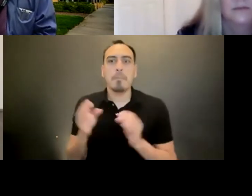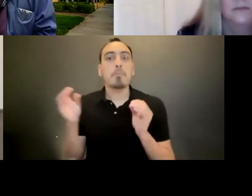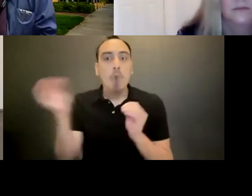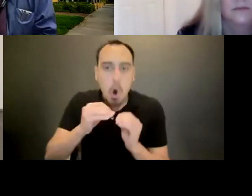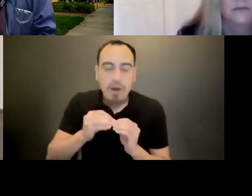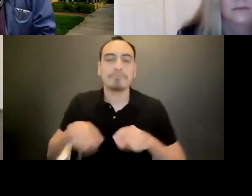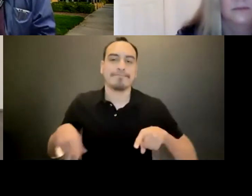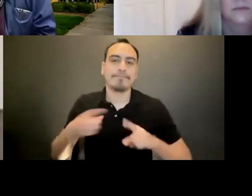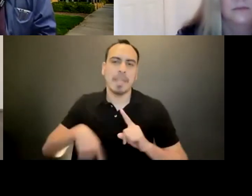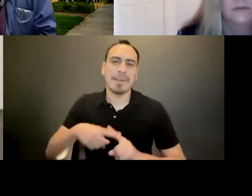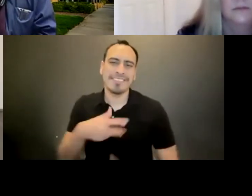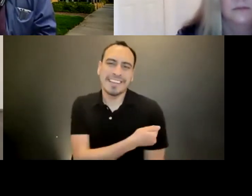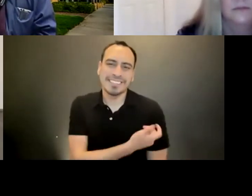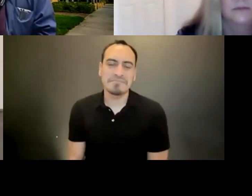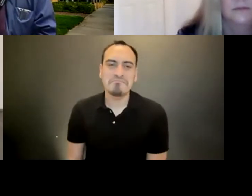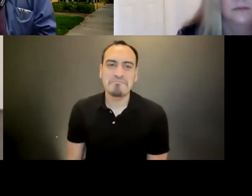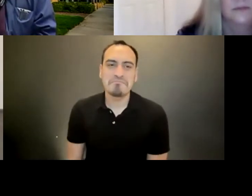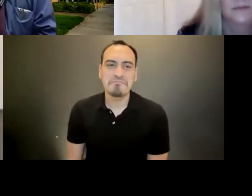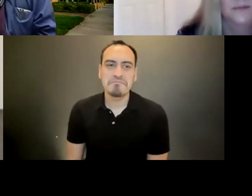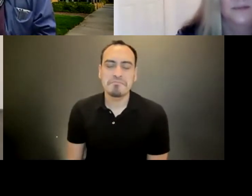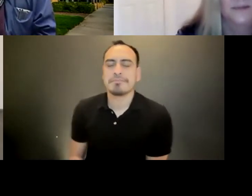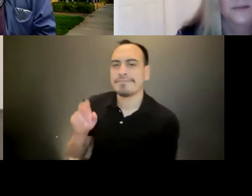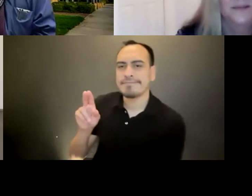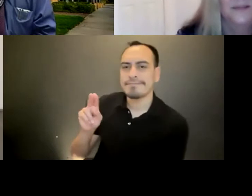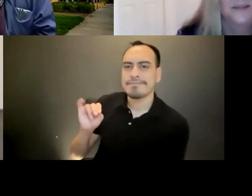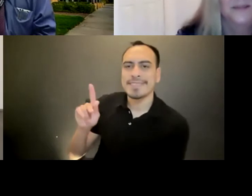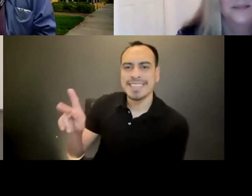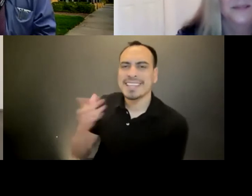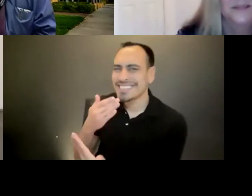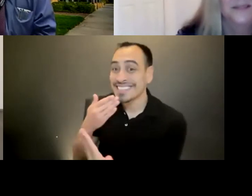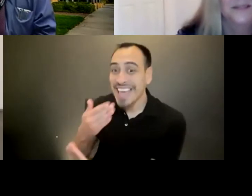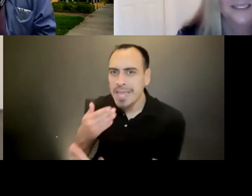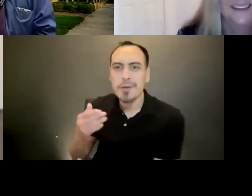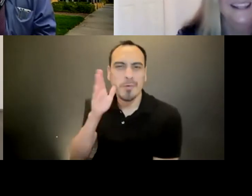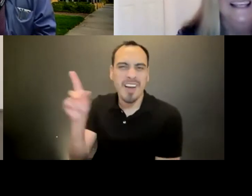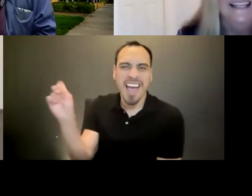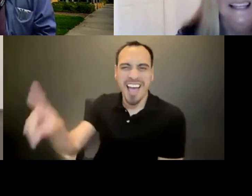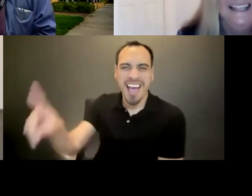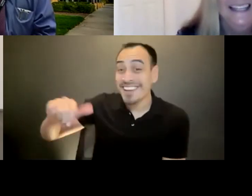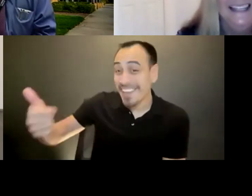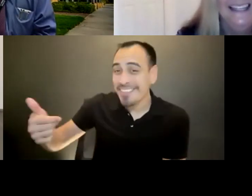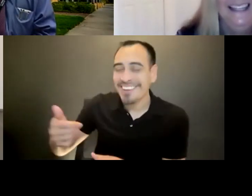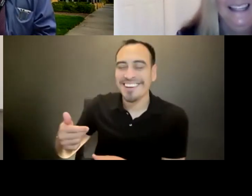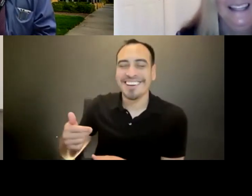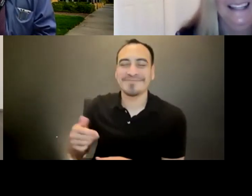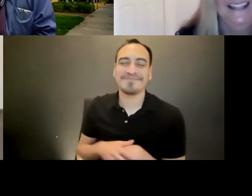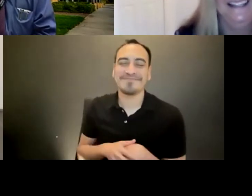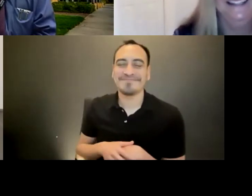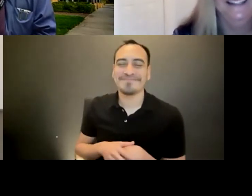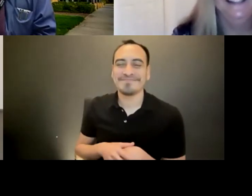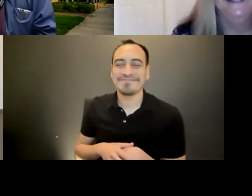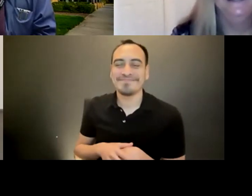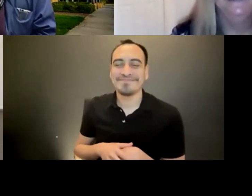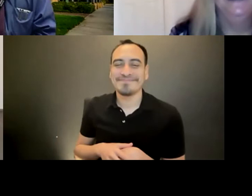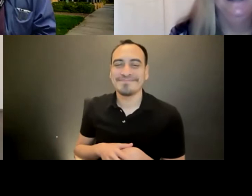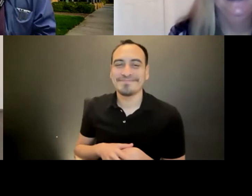Great, thank you. And I've got another one that might be up your alley, Dr. Cohen, and then I promise I'll give you a break here. You mentioned earlier